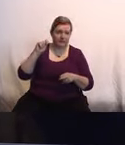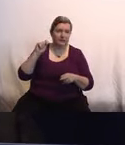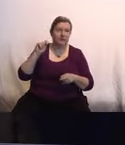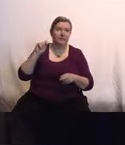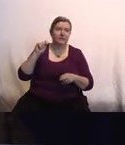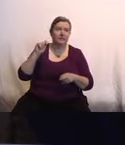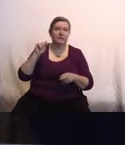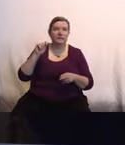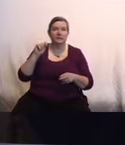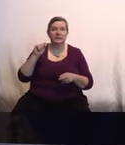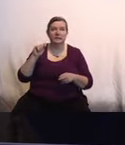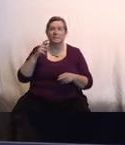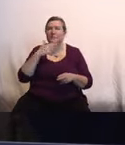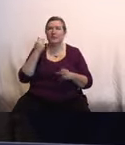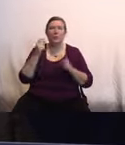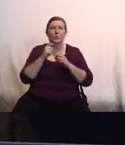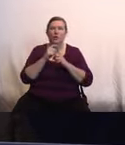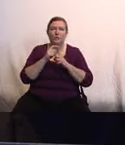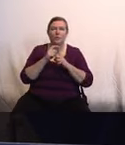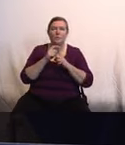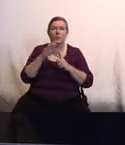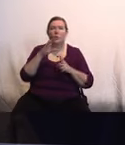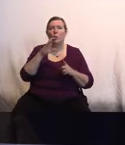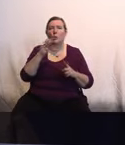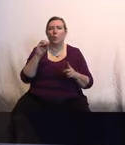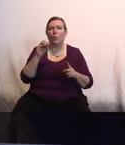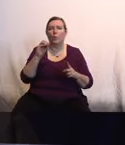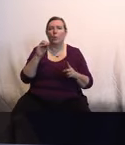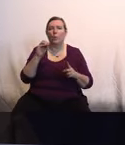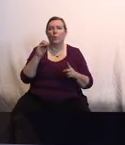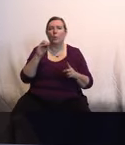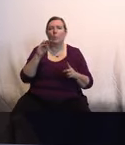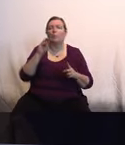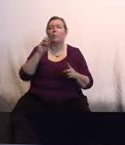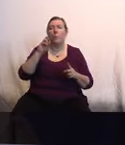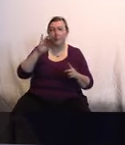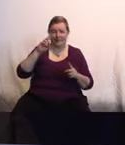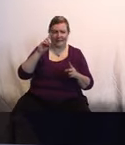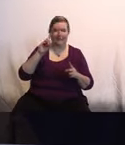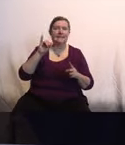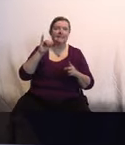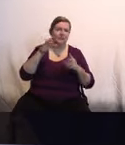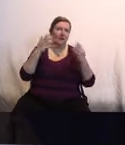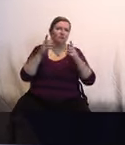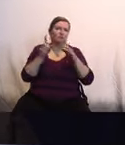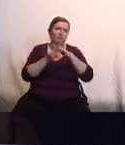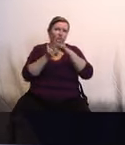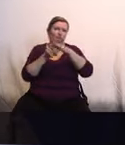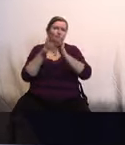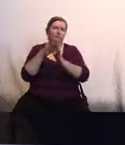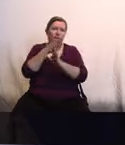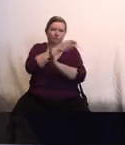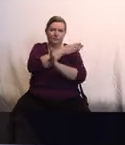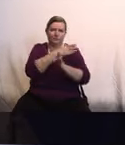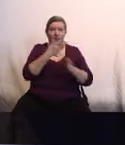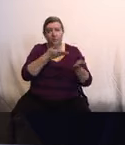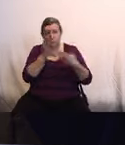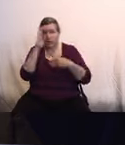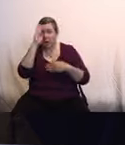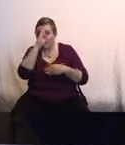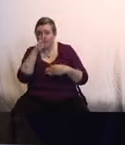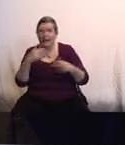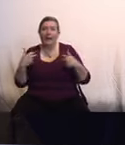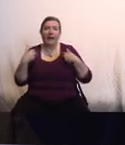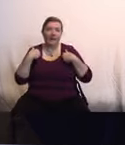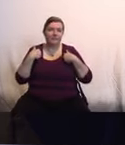comorbid condition. When COVID becomes a comorbid condition, sort of like when you get admitted to the hospital and